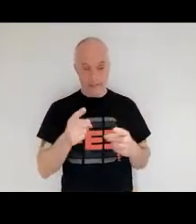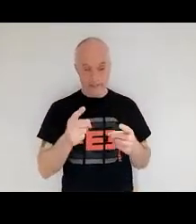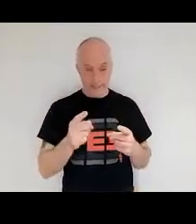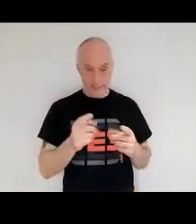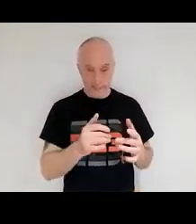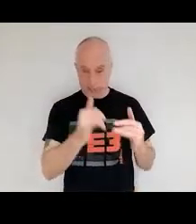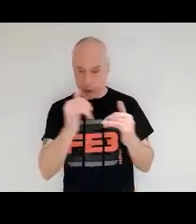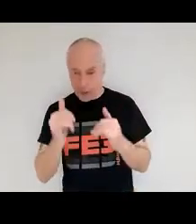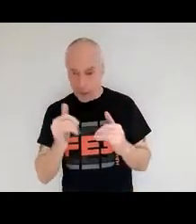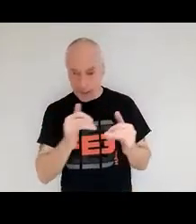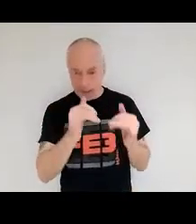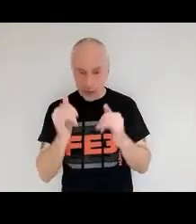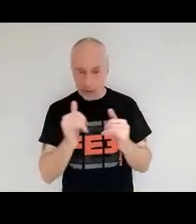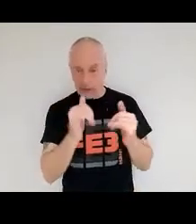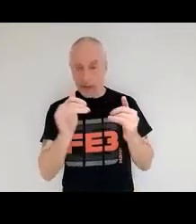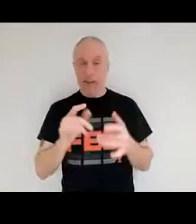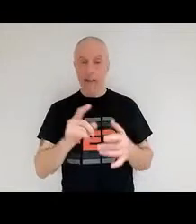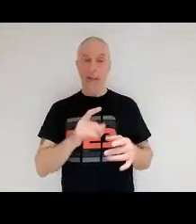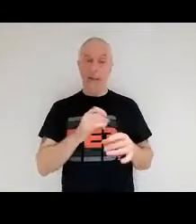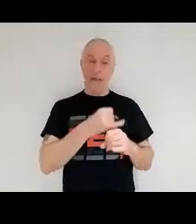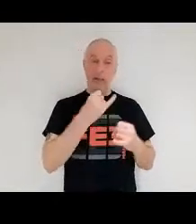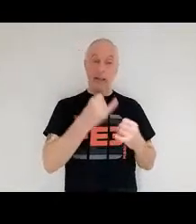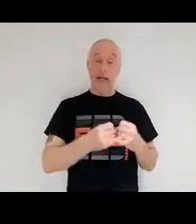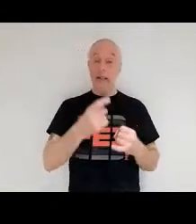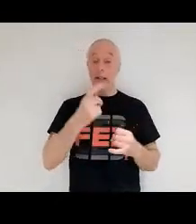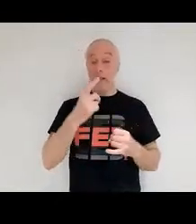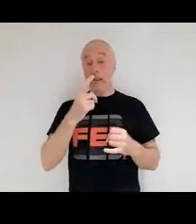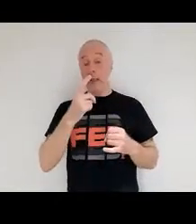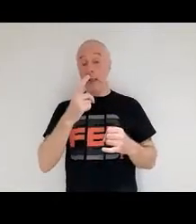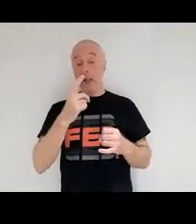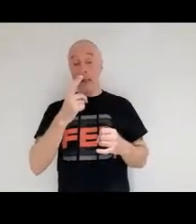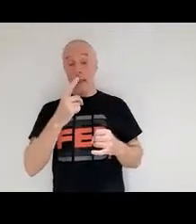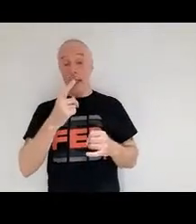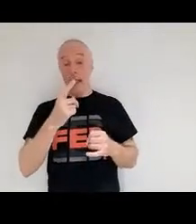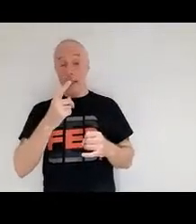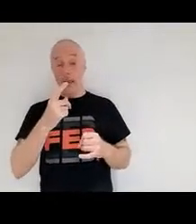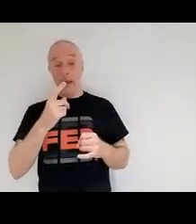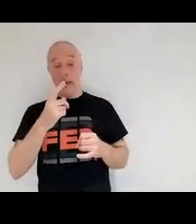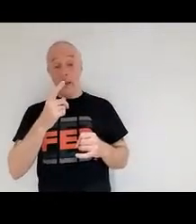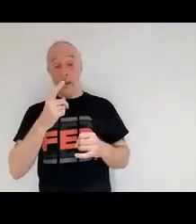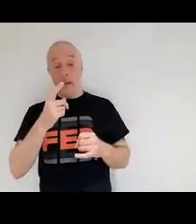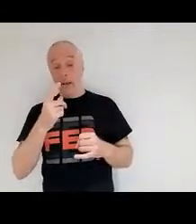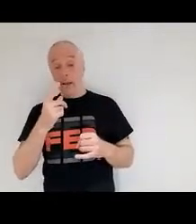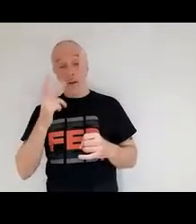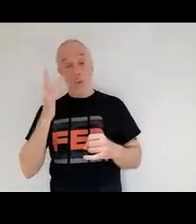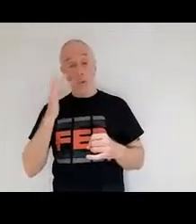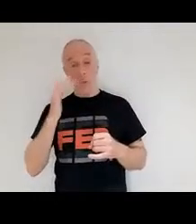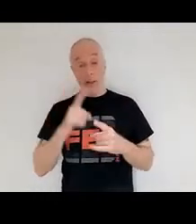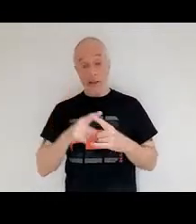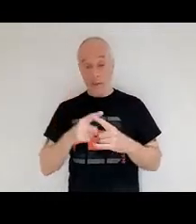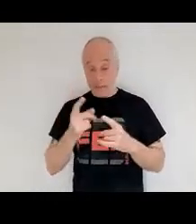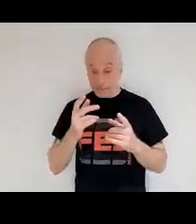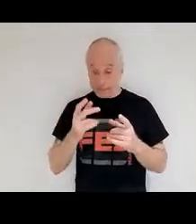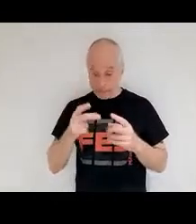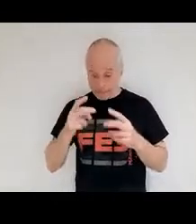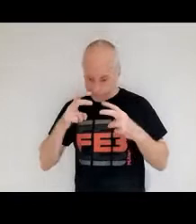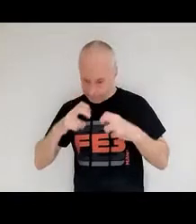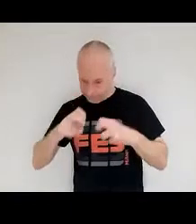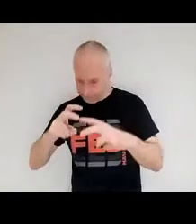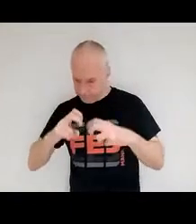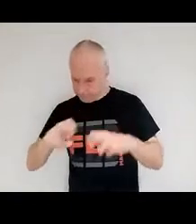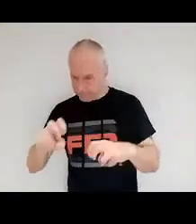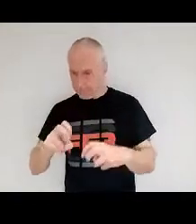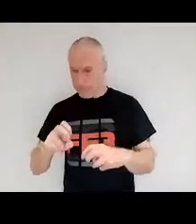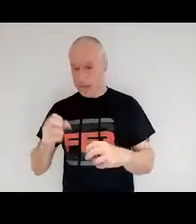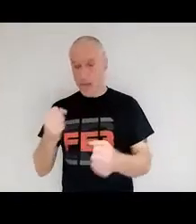gas characteristic analysis, particularly explosion analysis, is done at very extreme conditions.